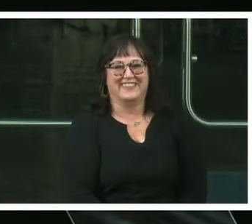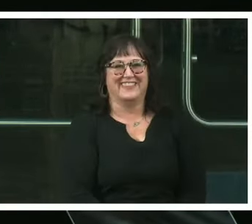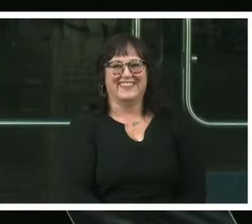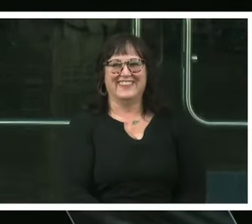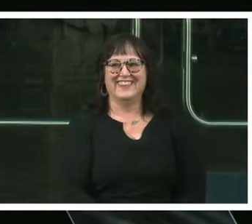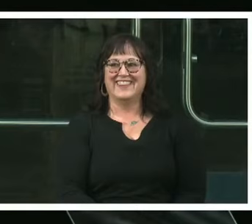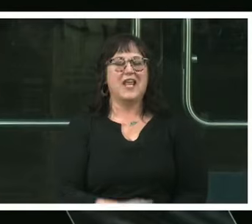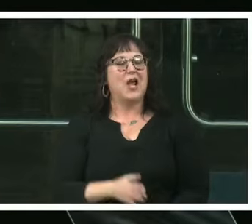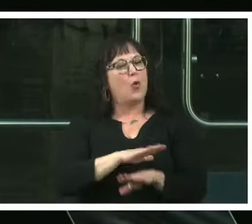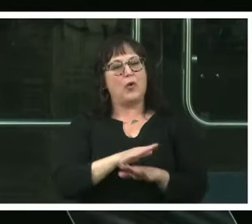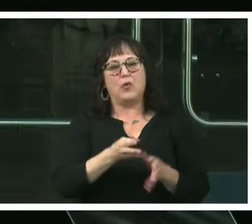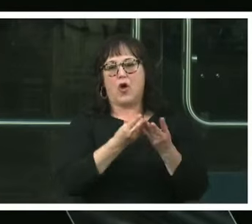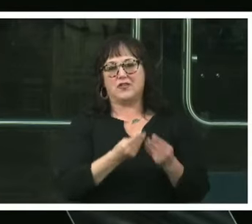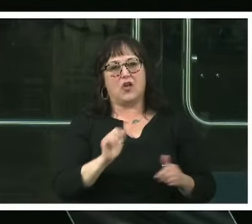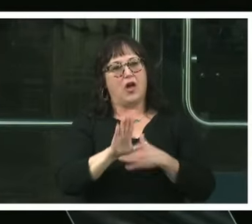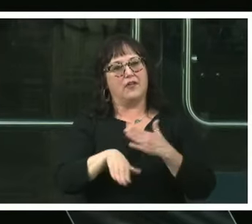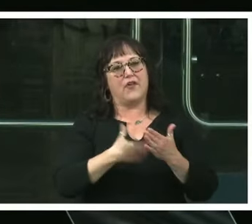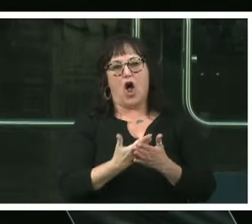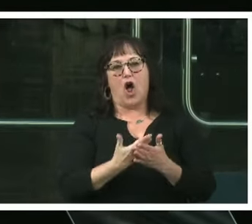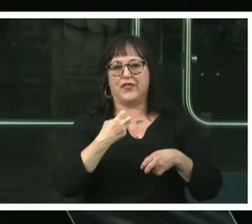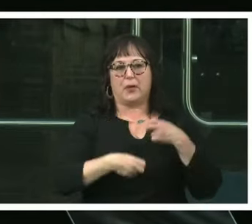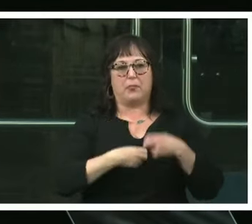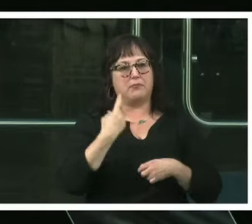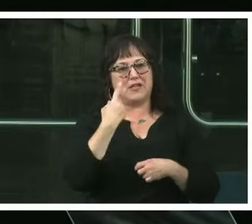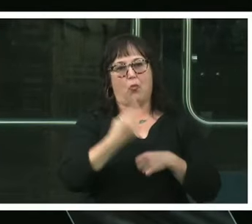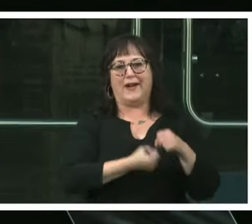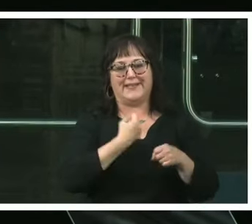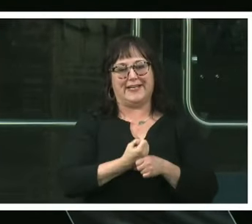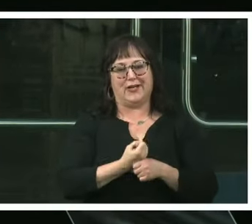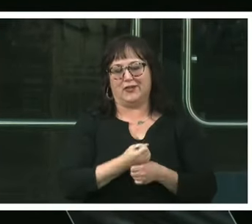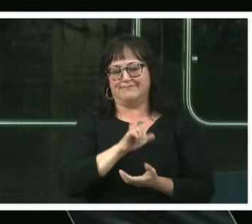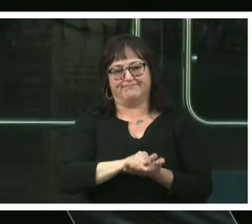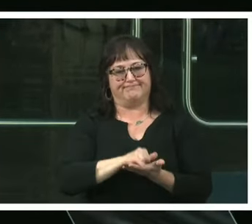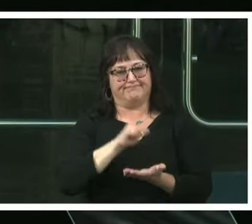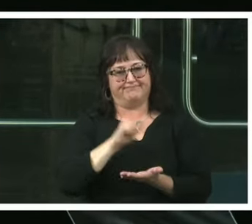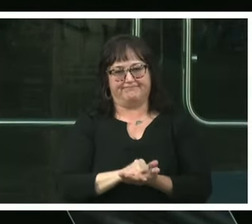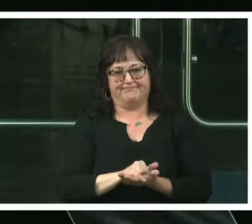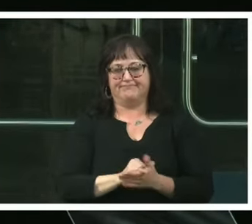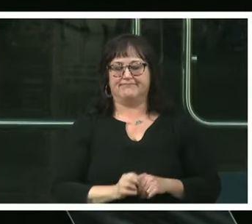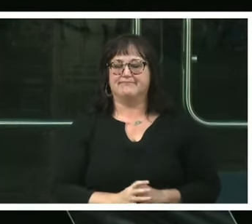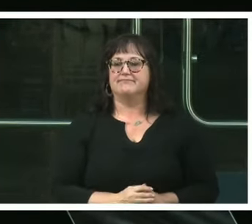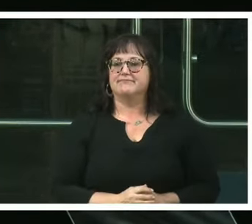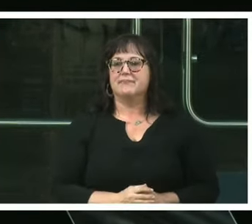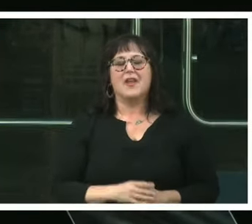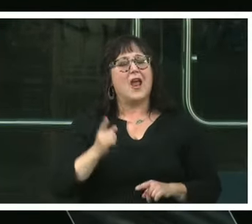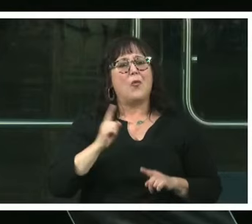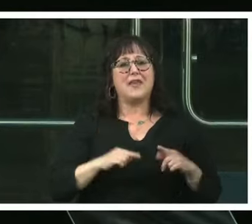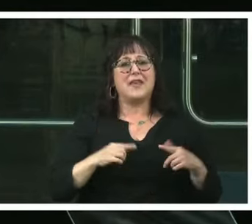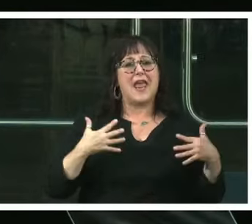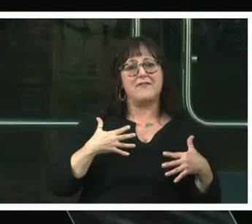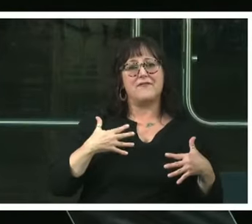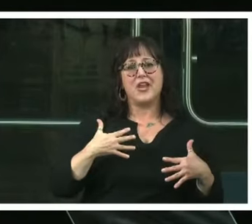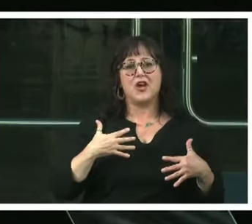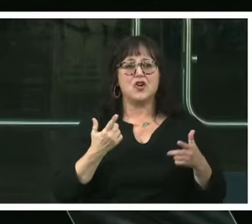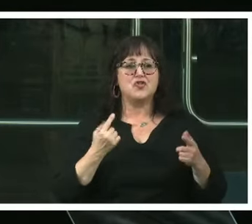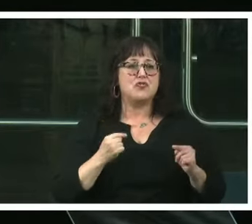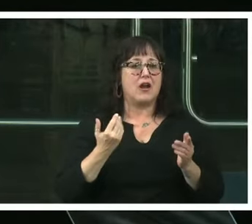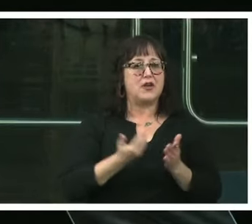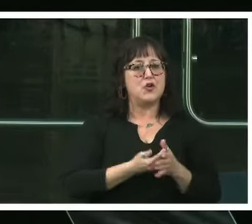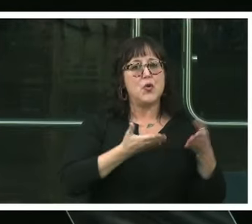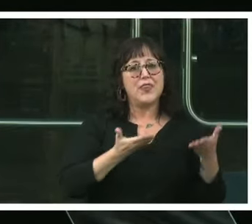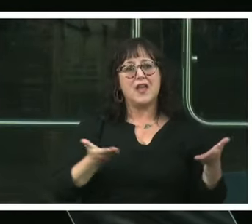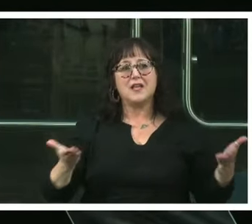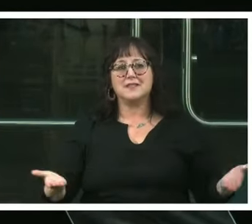We won't solve all of San Francisco's problems in a year. And we can't fear trying new